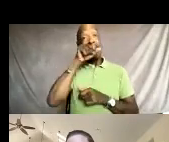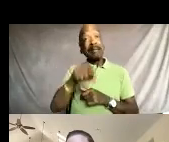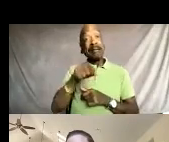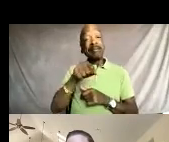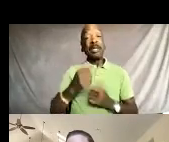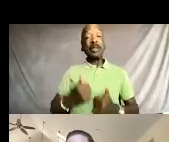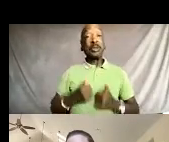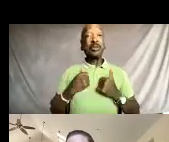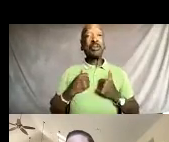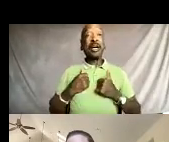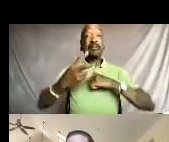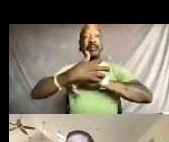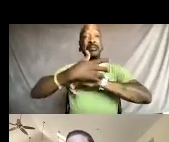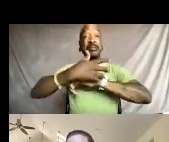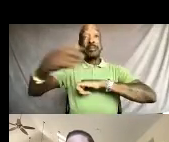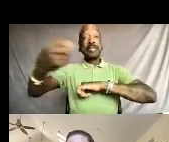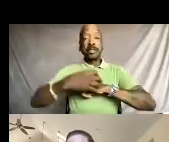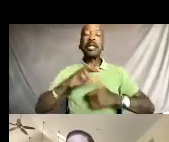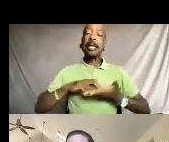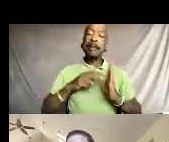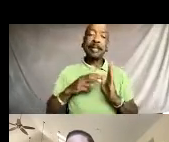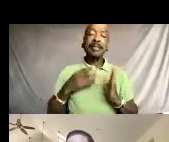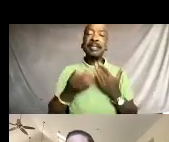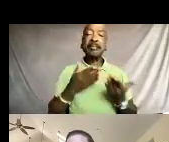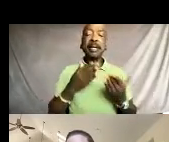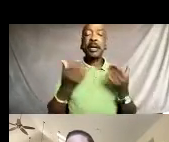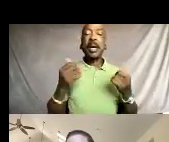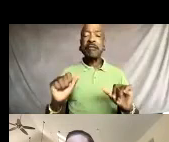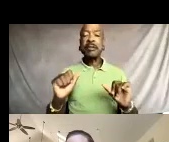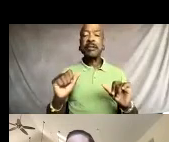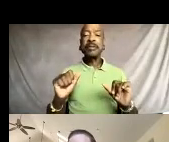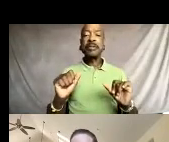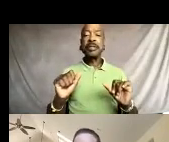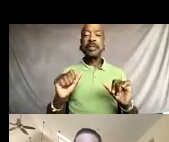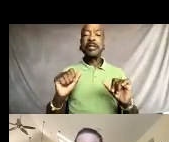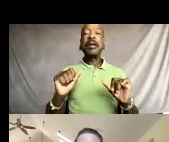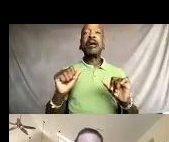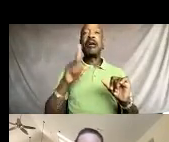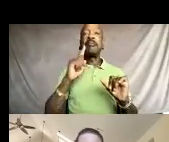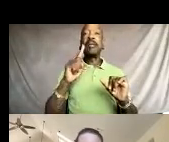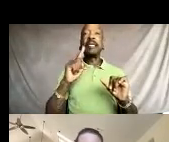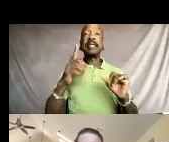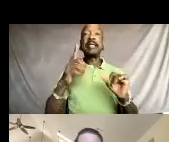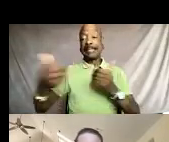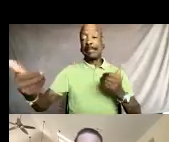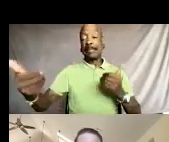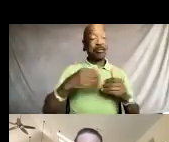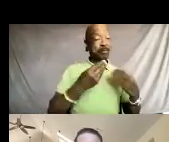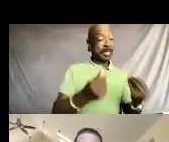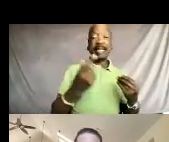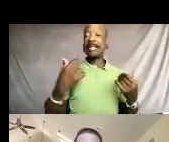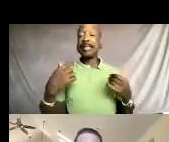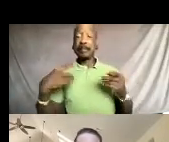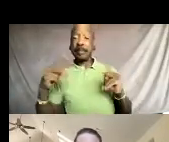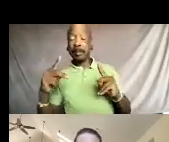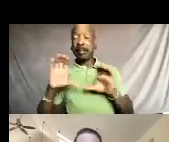which means that despite great efforts of being severed from the land, they've still found a way to be in that web of relationships. But